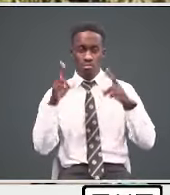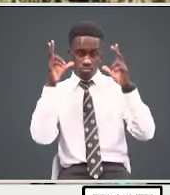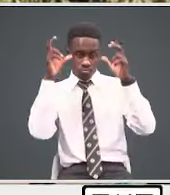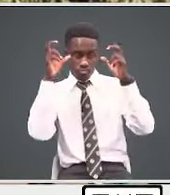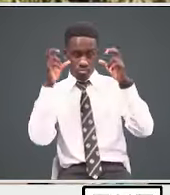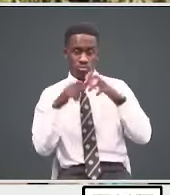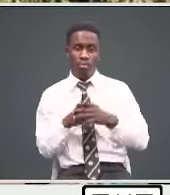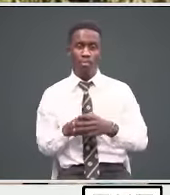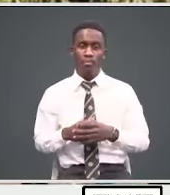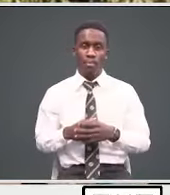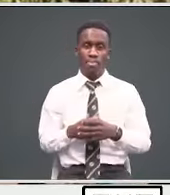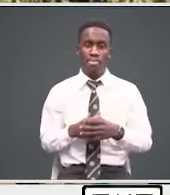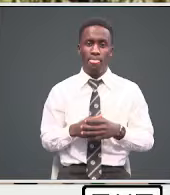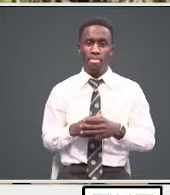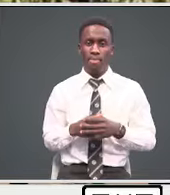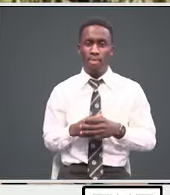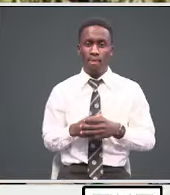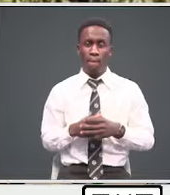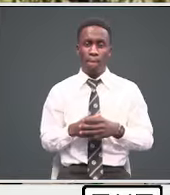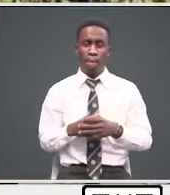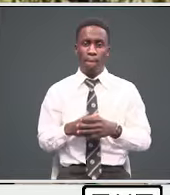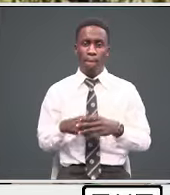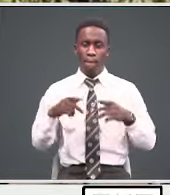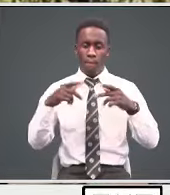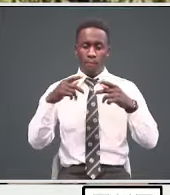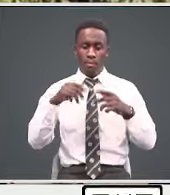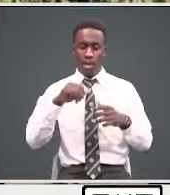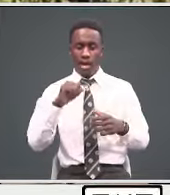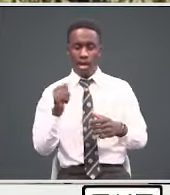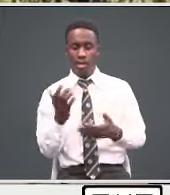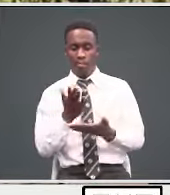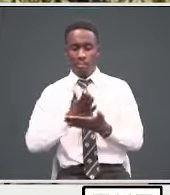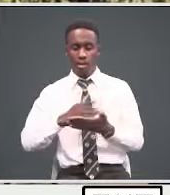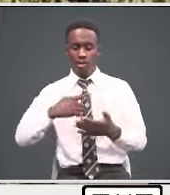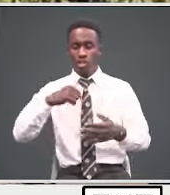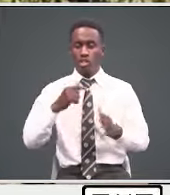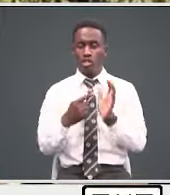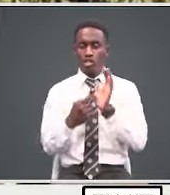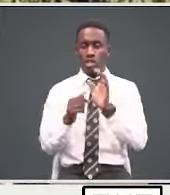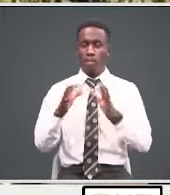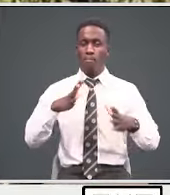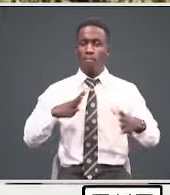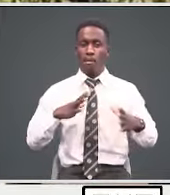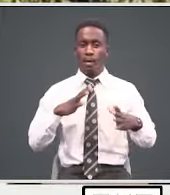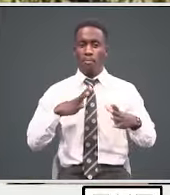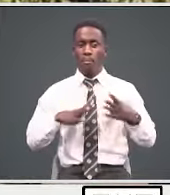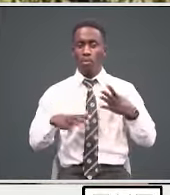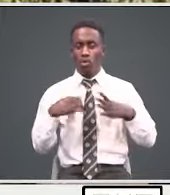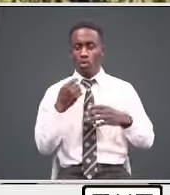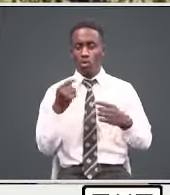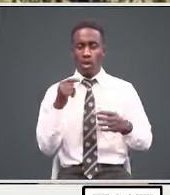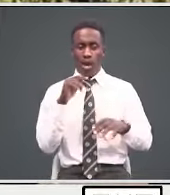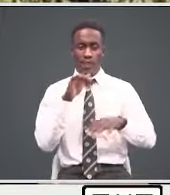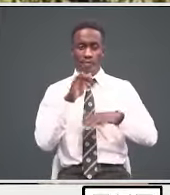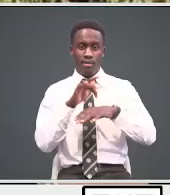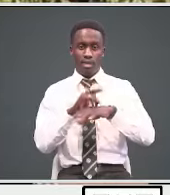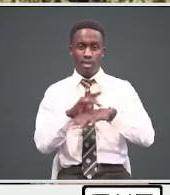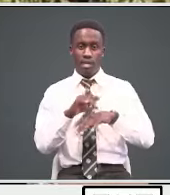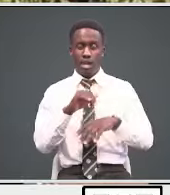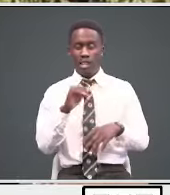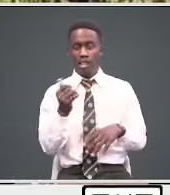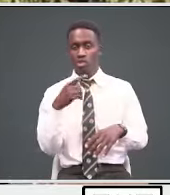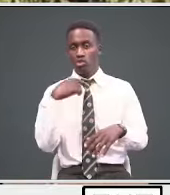second installment of this investigative piece, we reveal the other characters, who, unlike Augustine and others who prefer to remain anonymous,